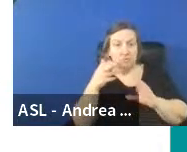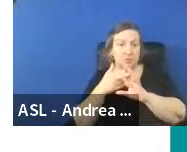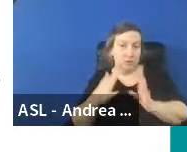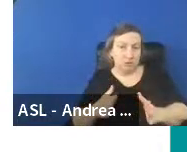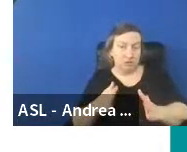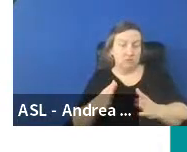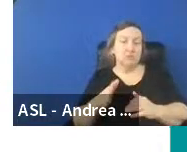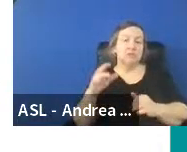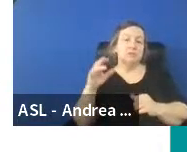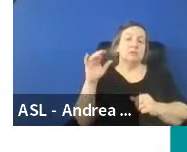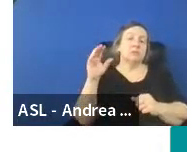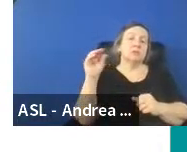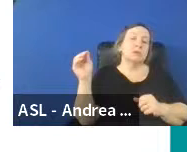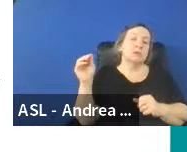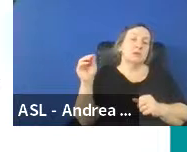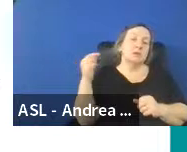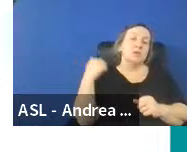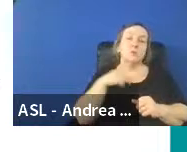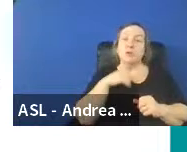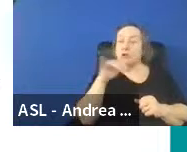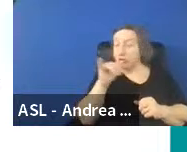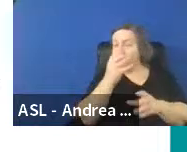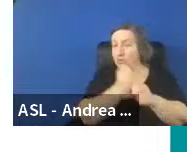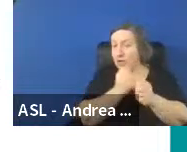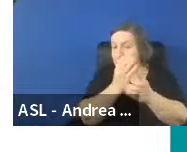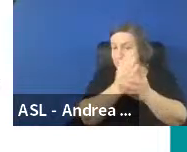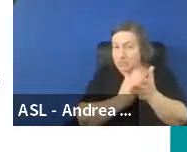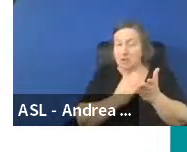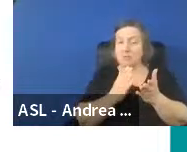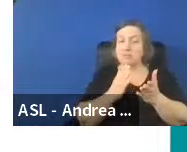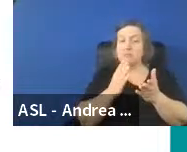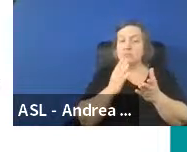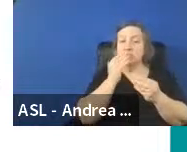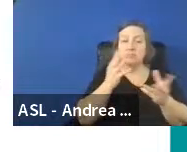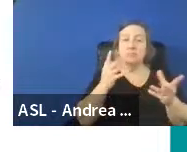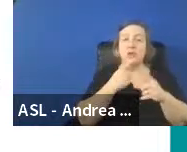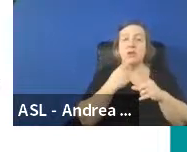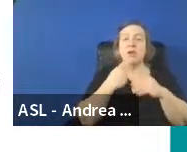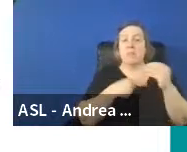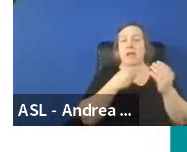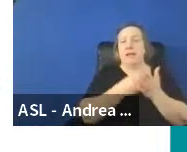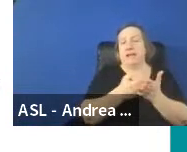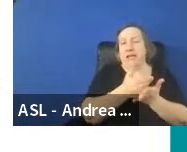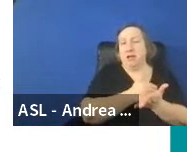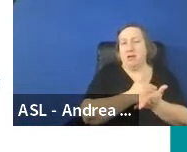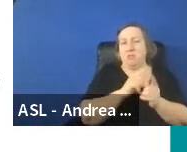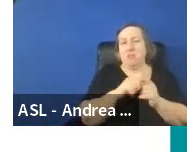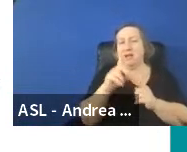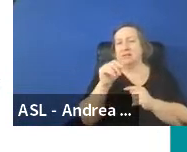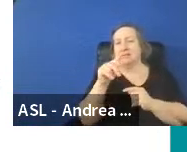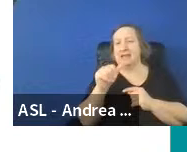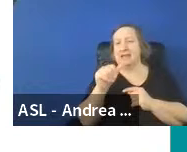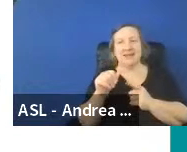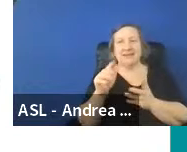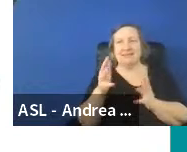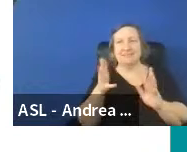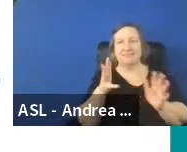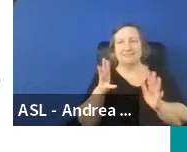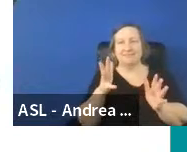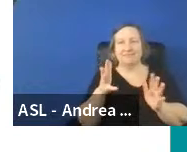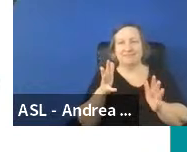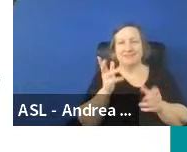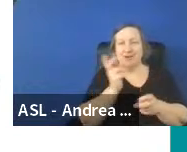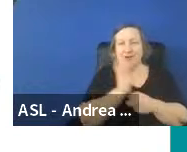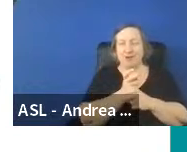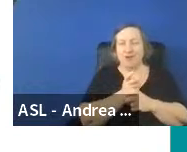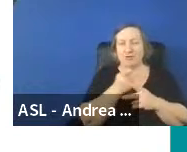participants, as well as we did collect some information about income, but we found that the data was a little bit